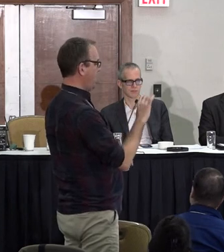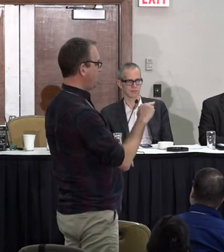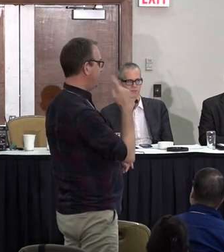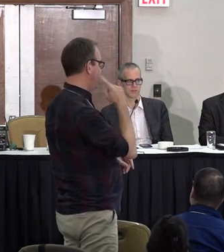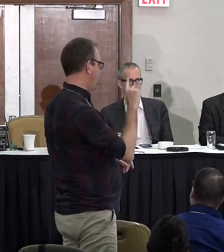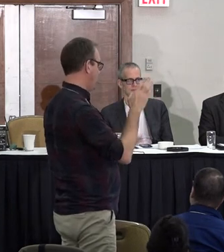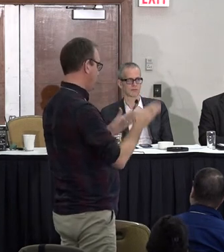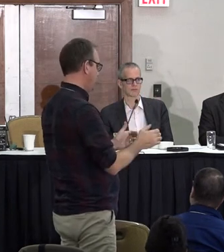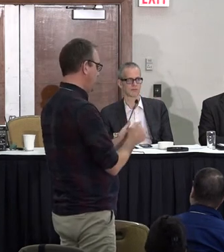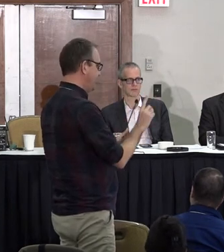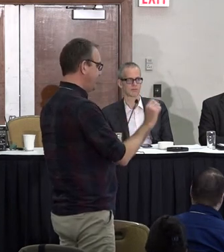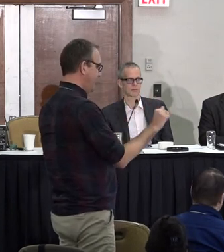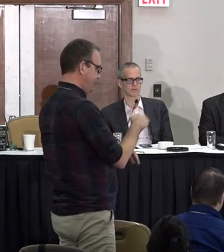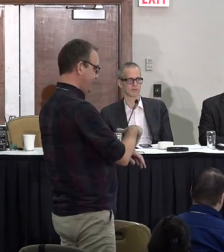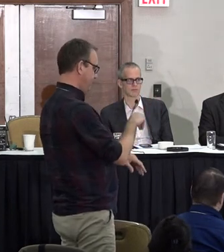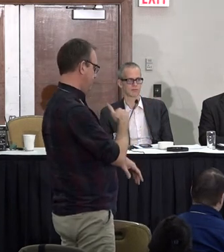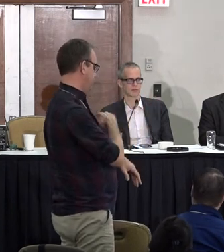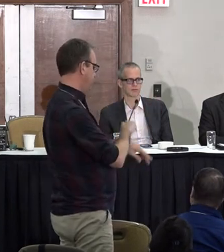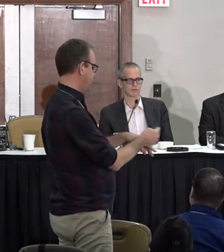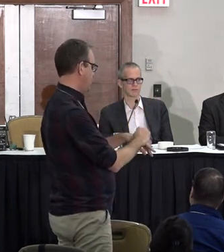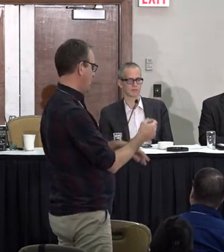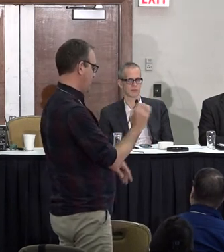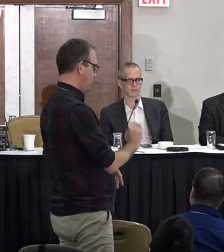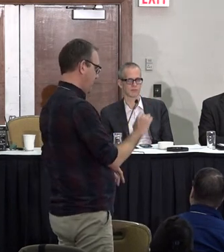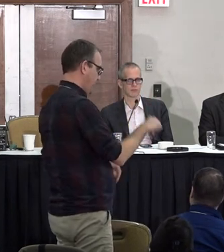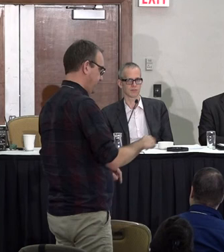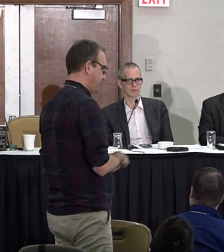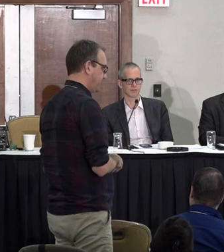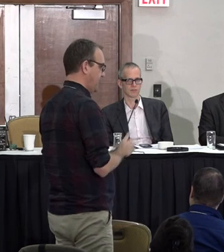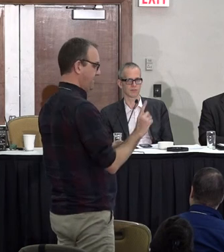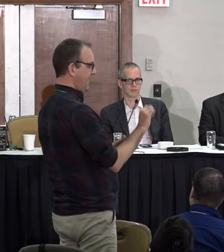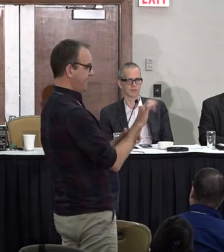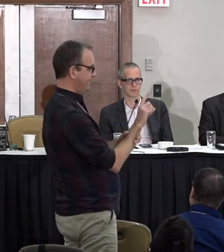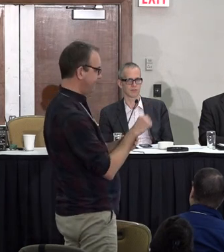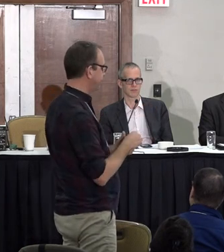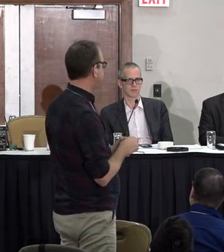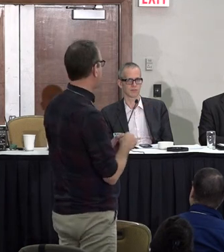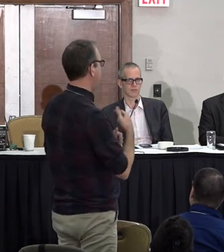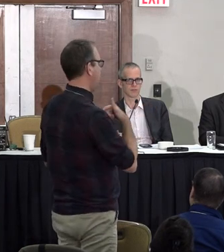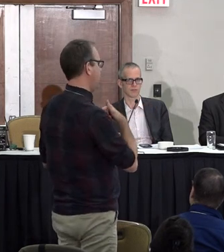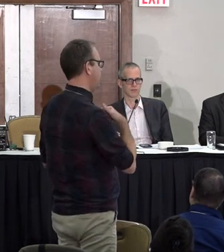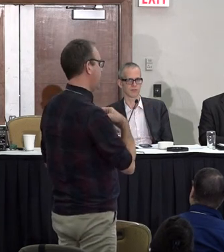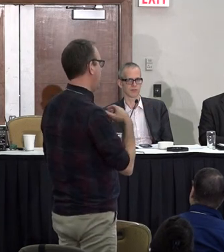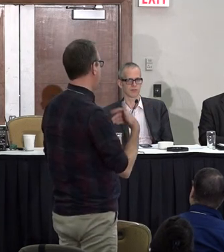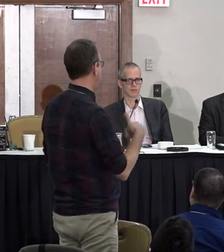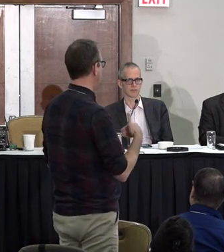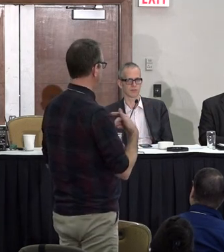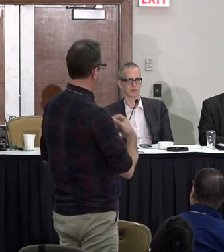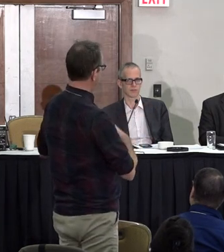I'm from the Coalitions for Persons with Disabilities in Mississauga, Ontario. My name is